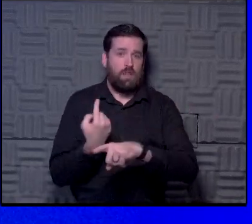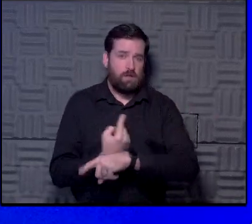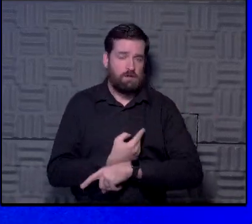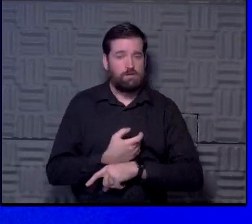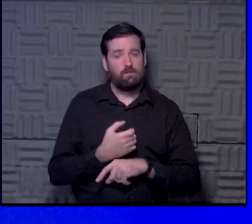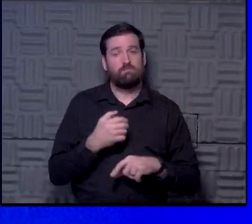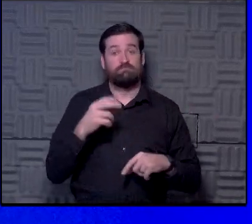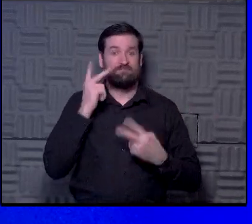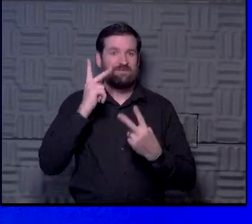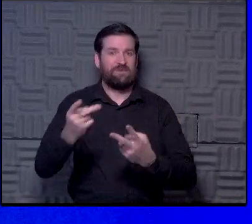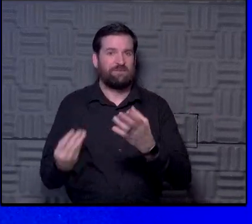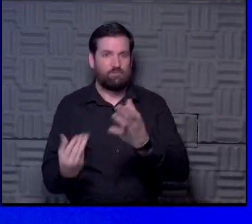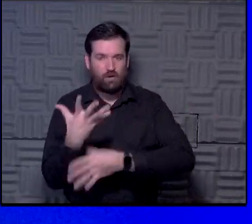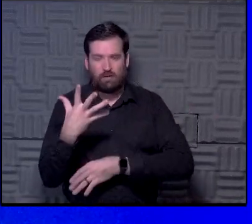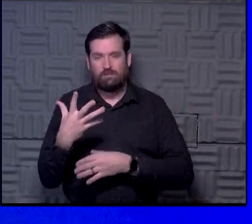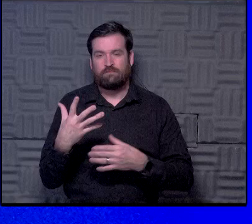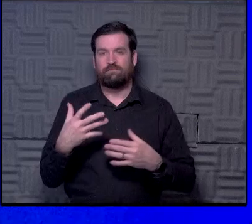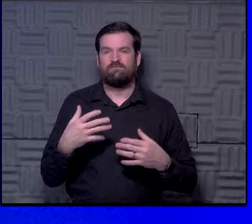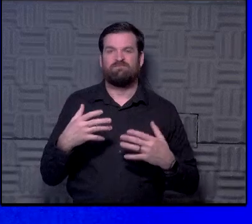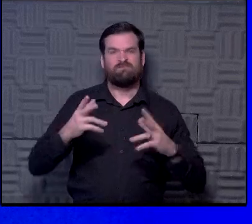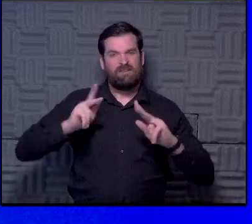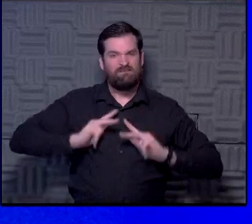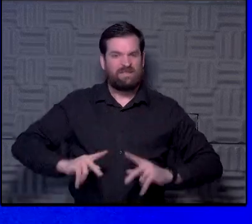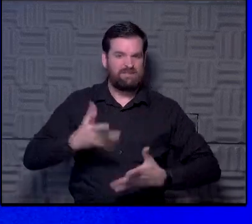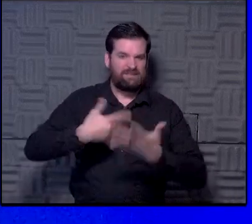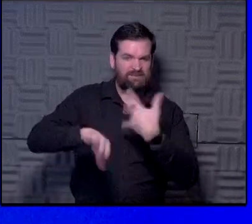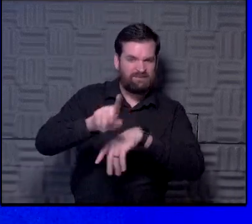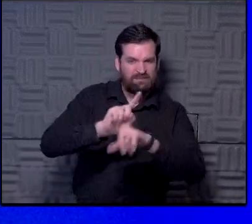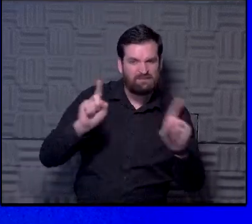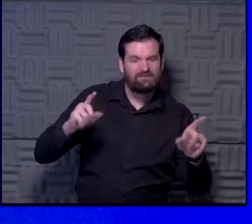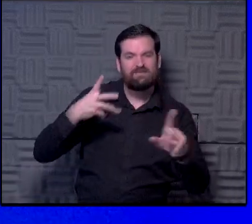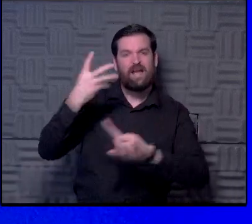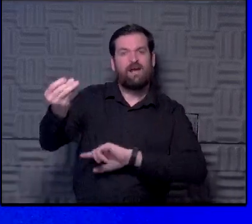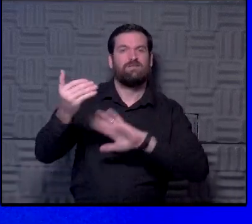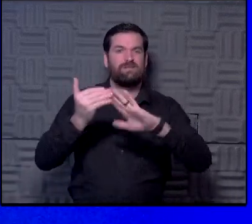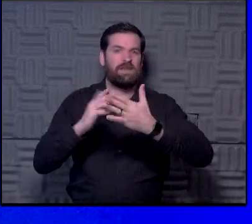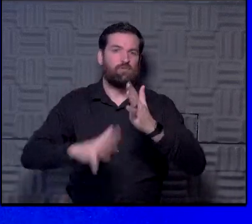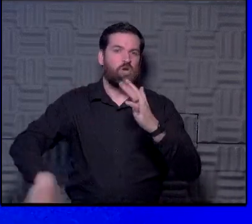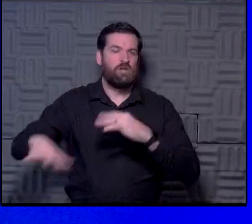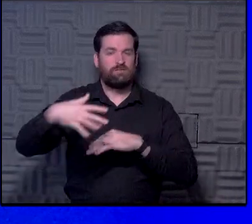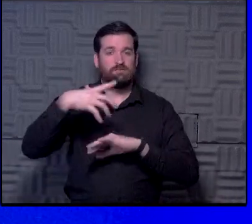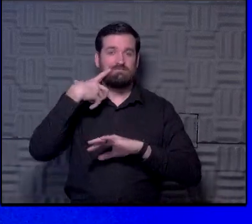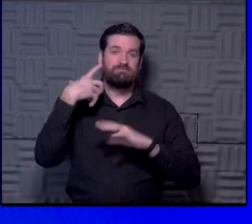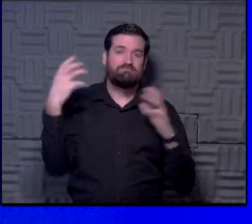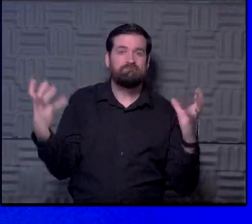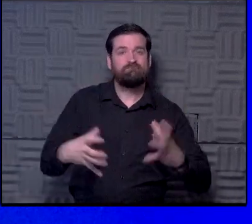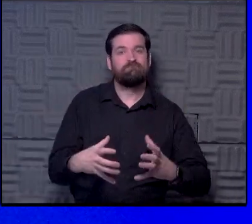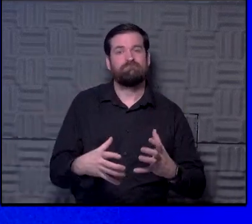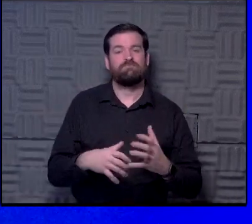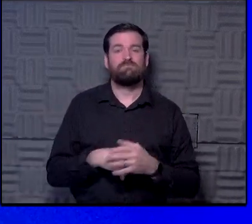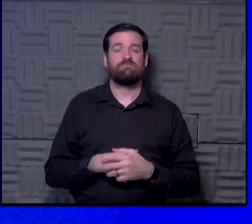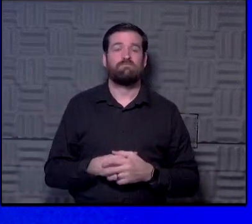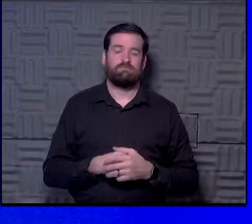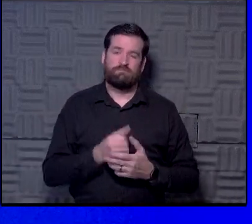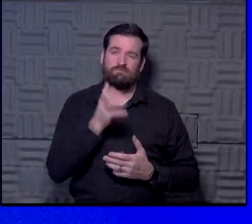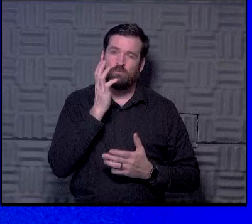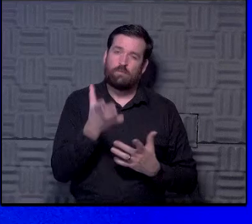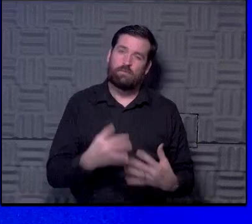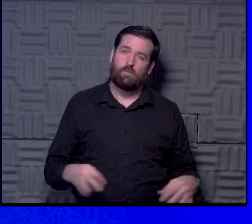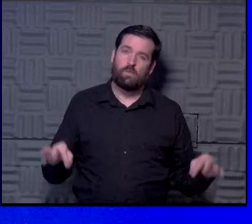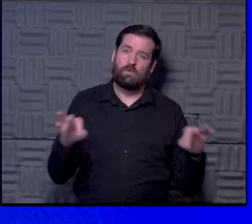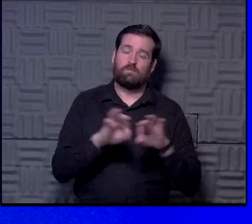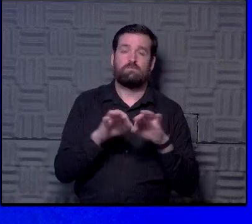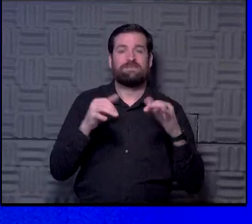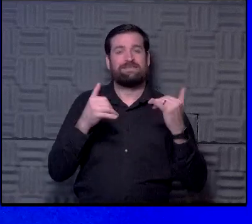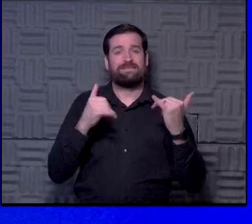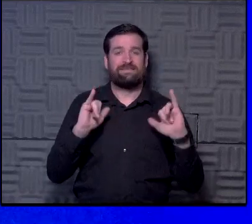just as we saw in the spring with, physically distance out in the neighborhood if you're meeting together. That's going to be important, but we still